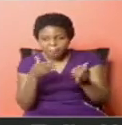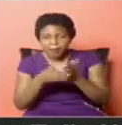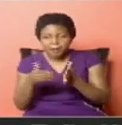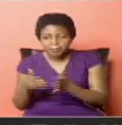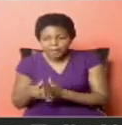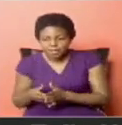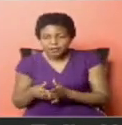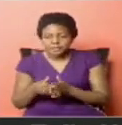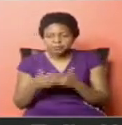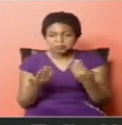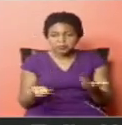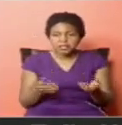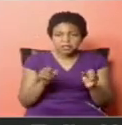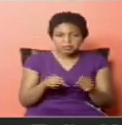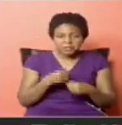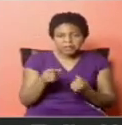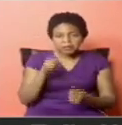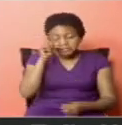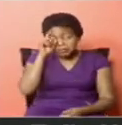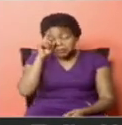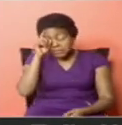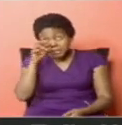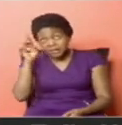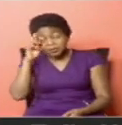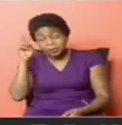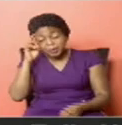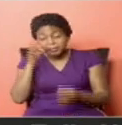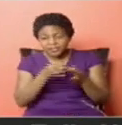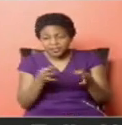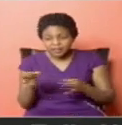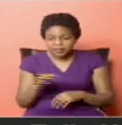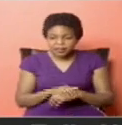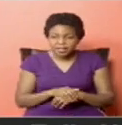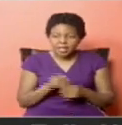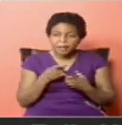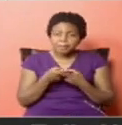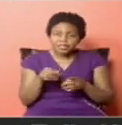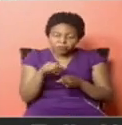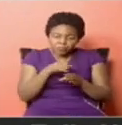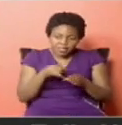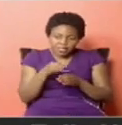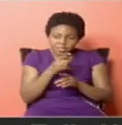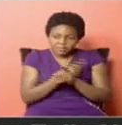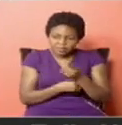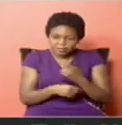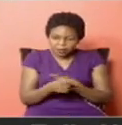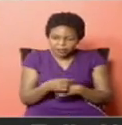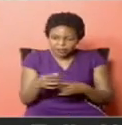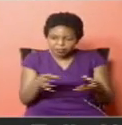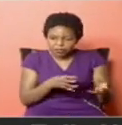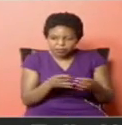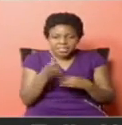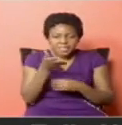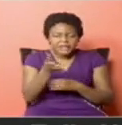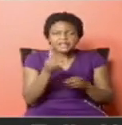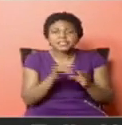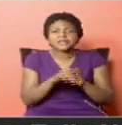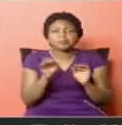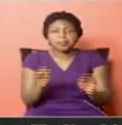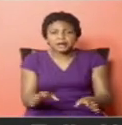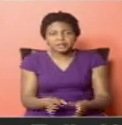the ability to think and to remember things. But within the disability movement, that one is not included.